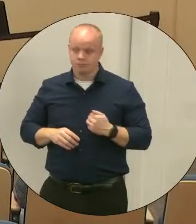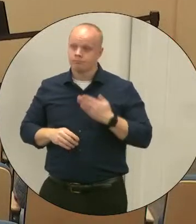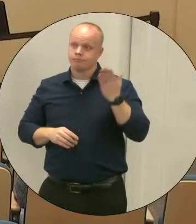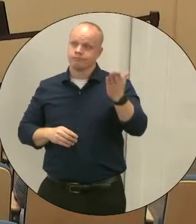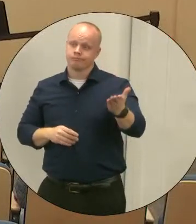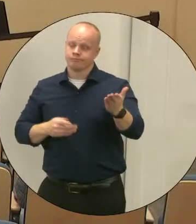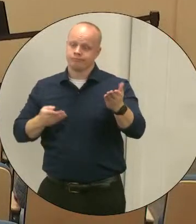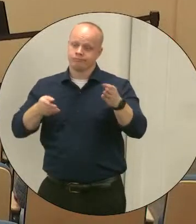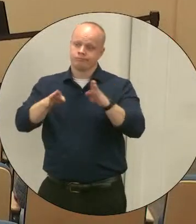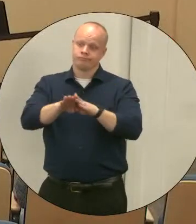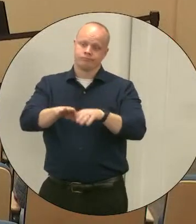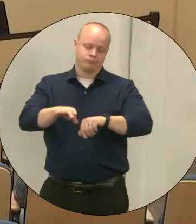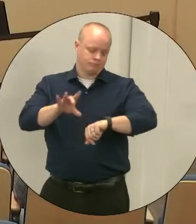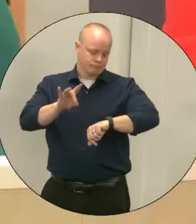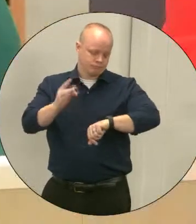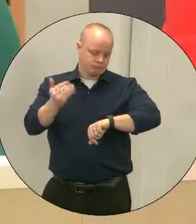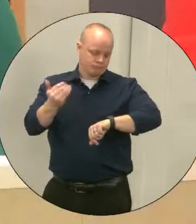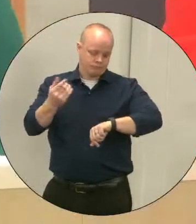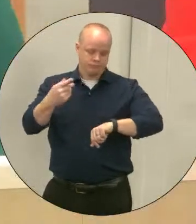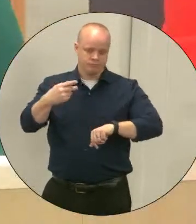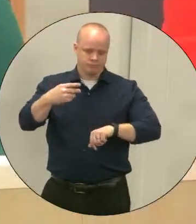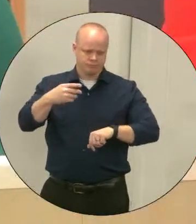adjourn the meeting at 8:13 p.m.